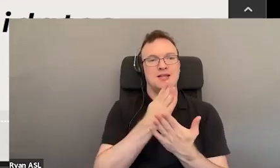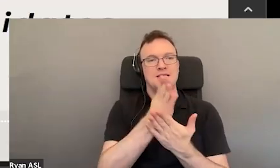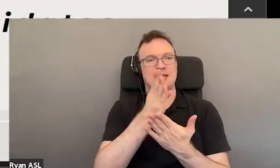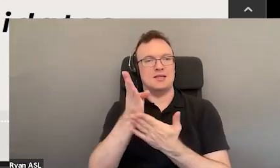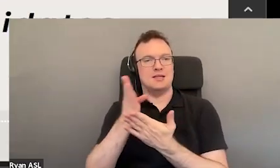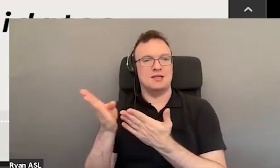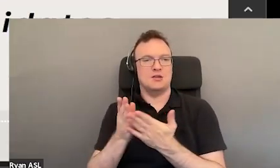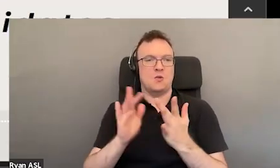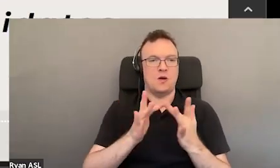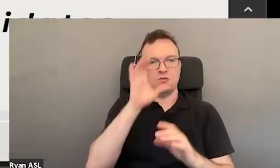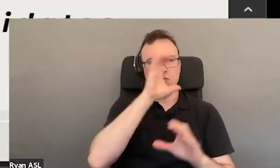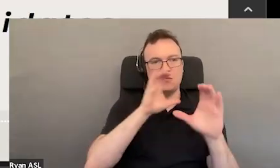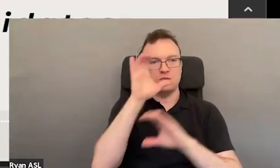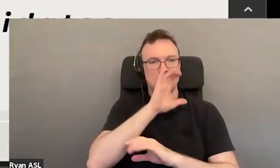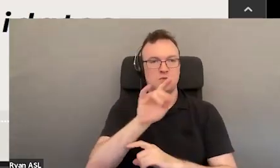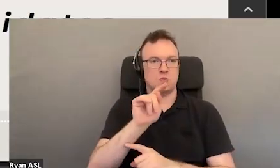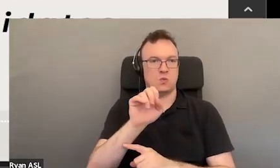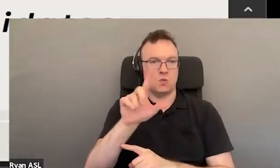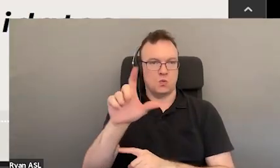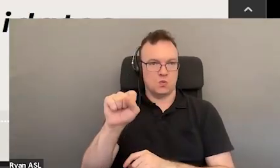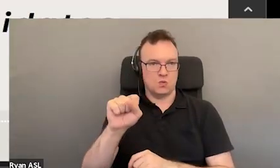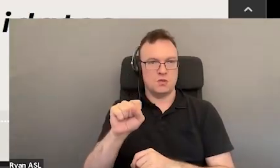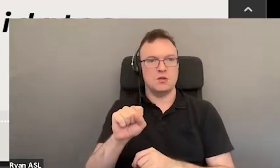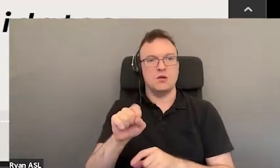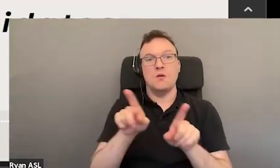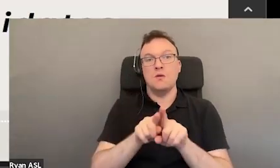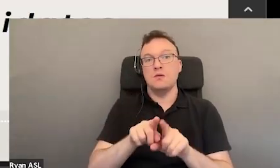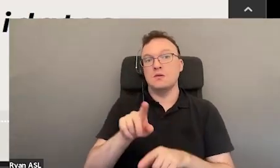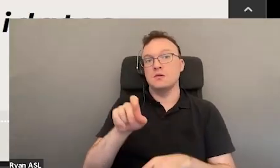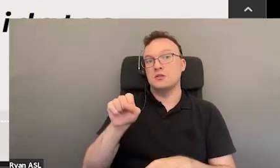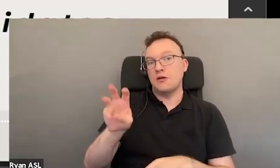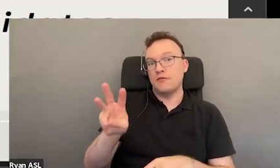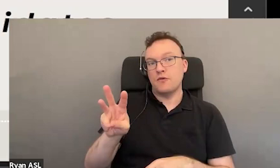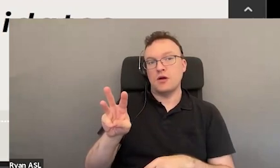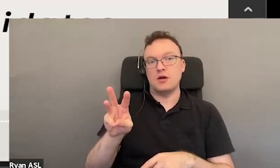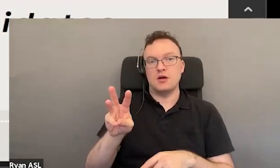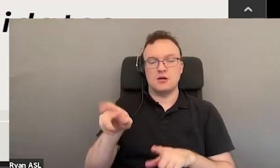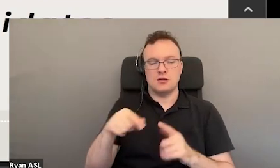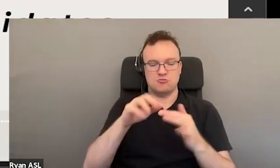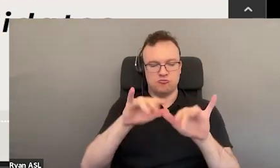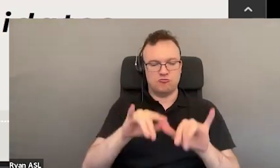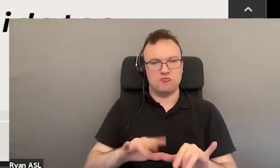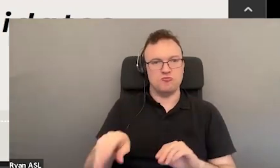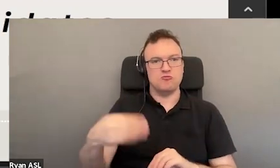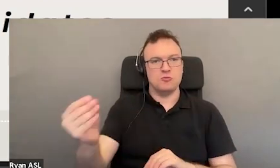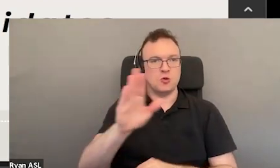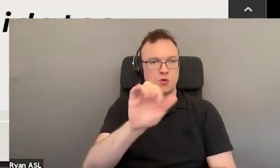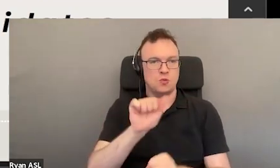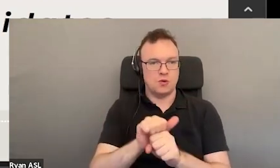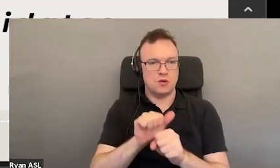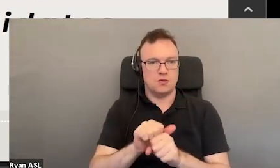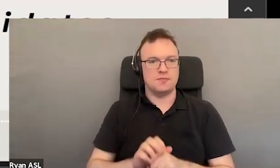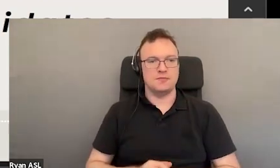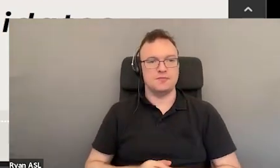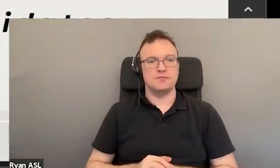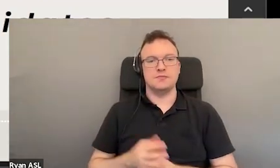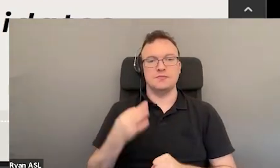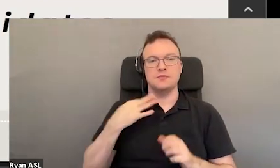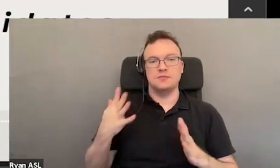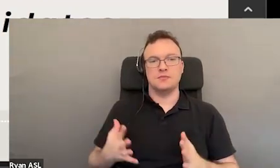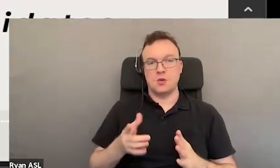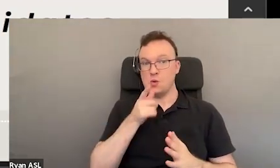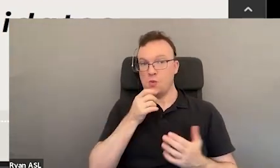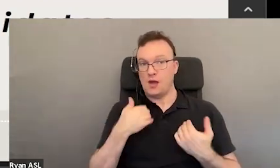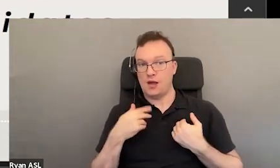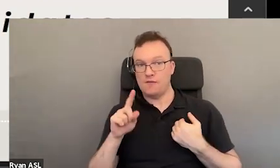online research tools, as well as software with which to submit their work. Candidates with a